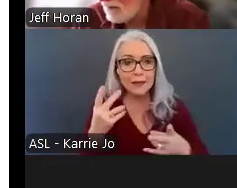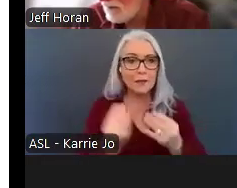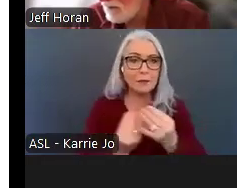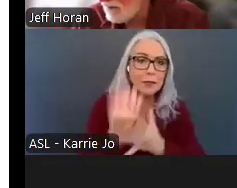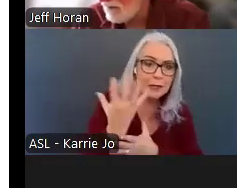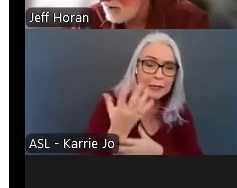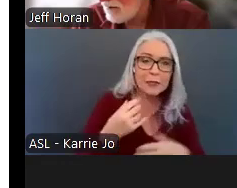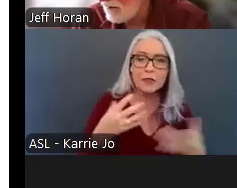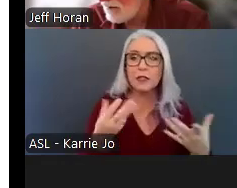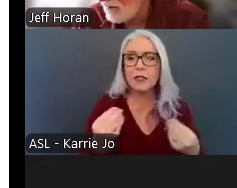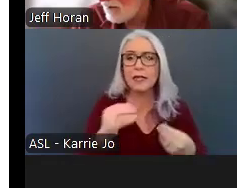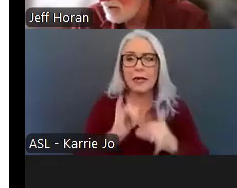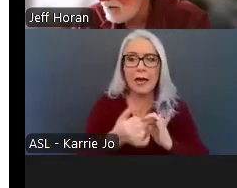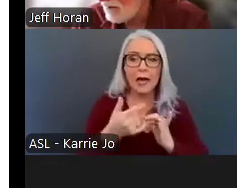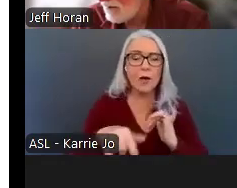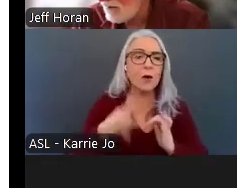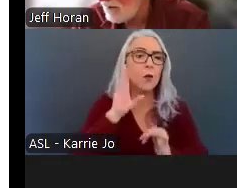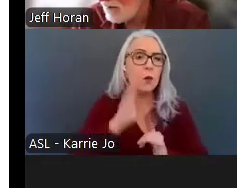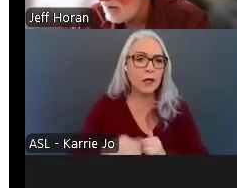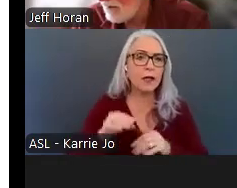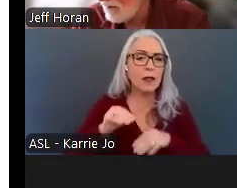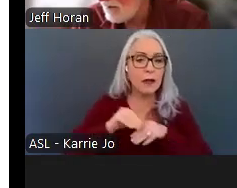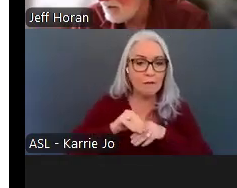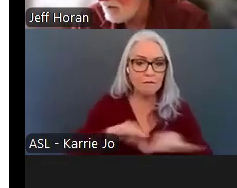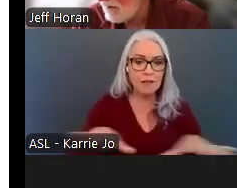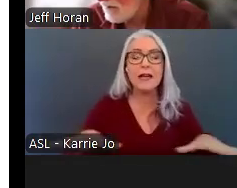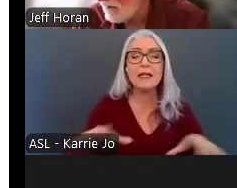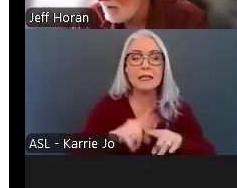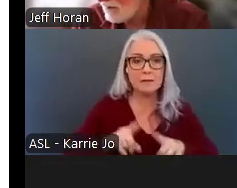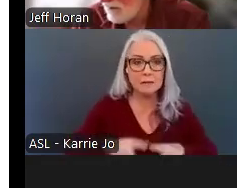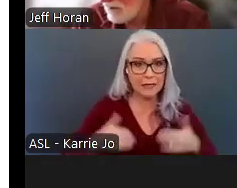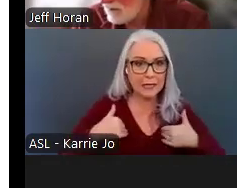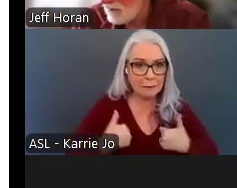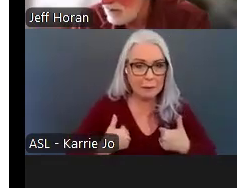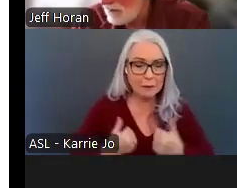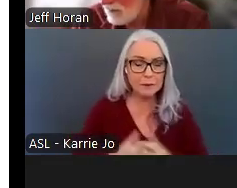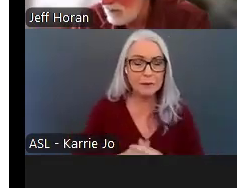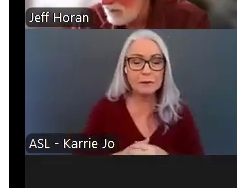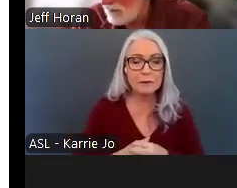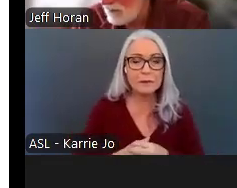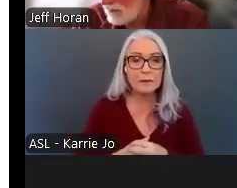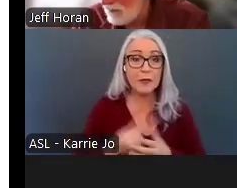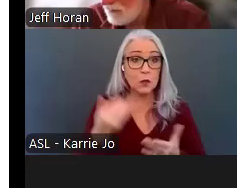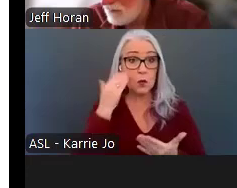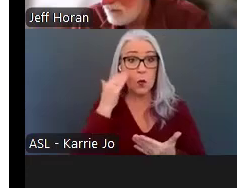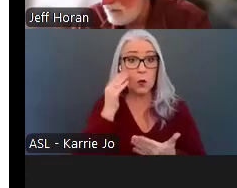on amphibians. And so knowing that sort of